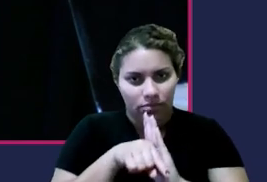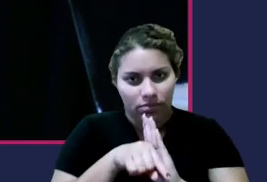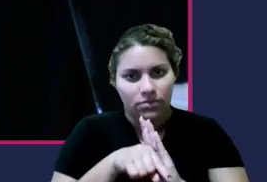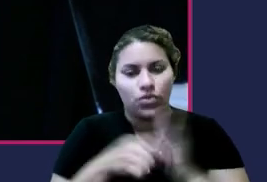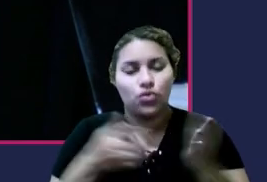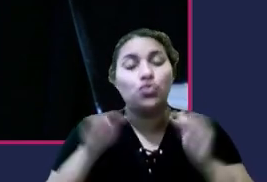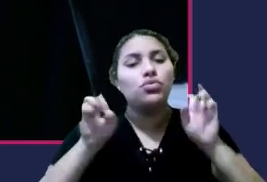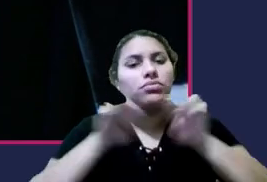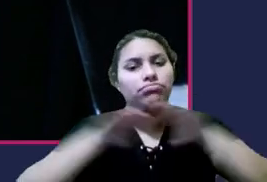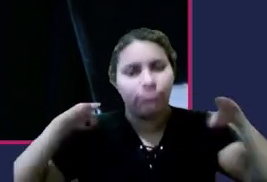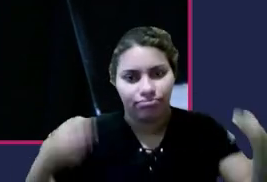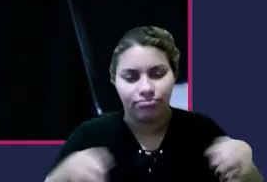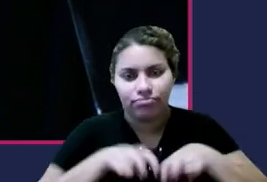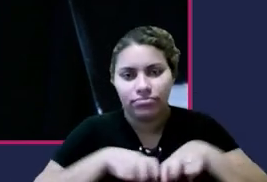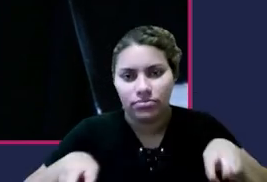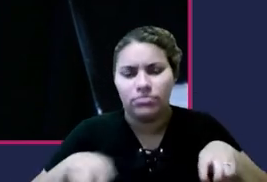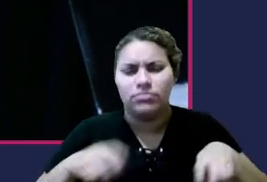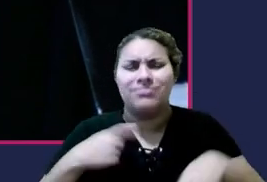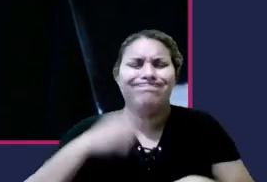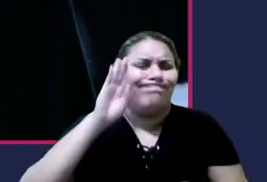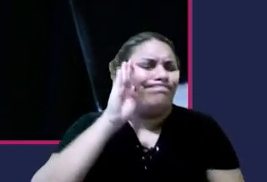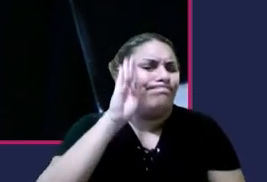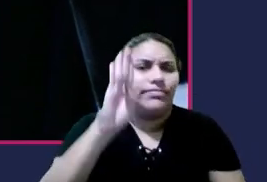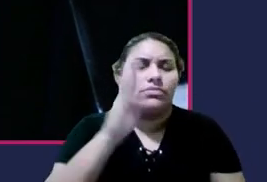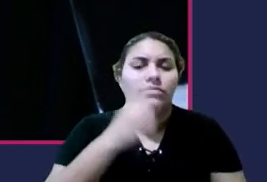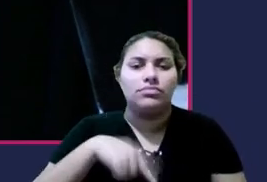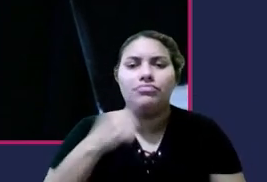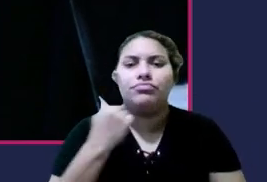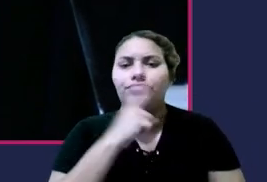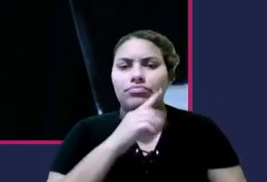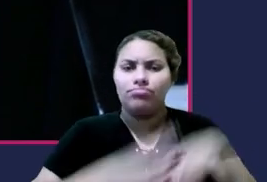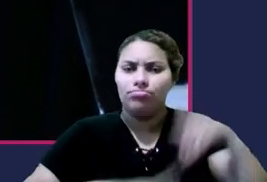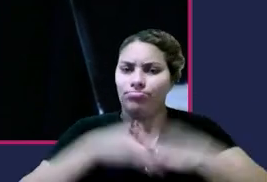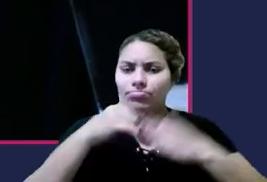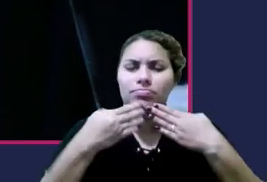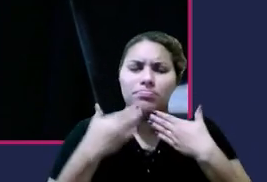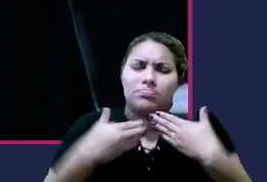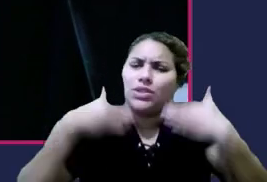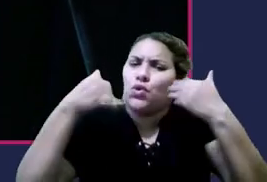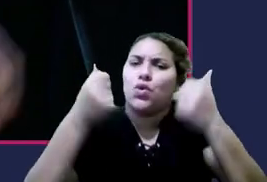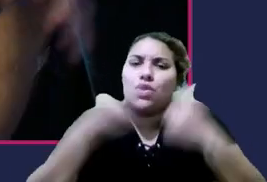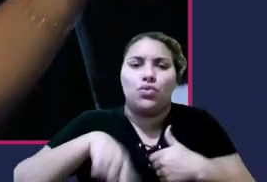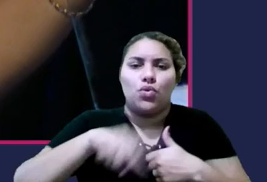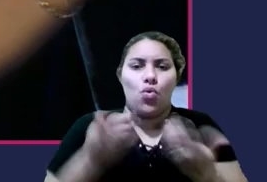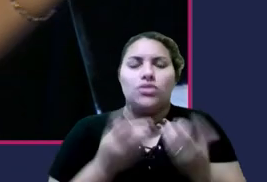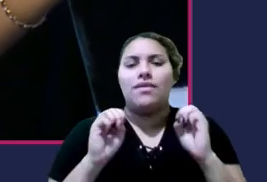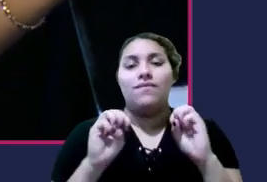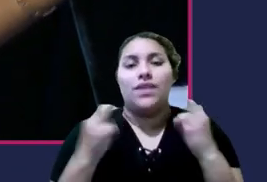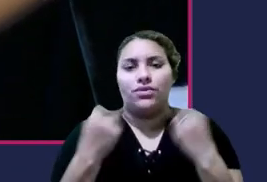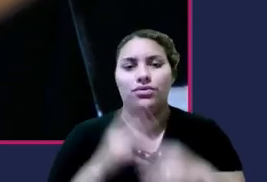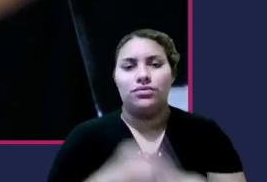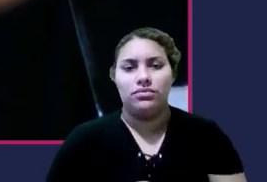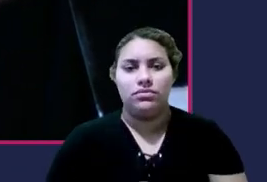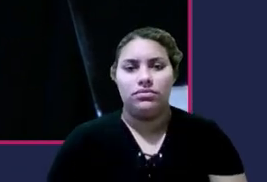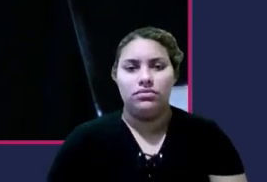We prepared a quick survey and it's crucial for us to improve our